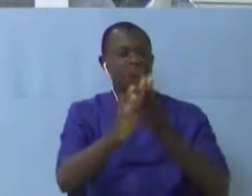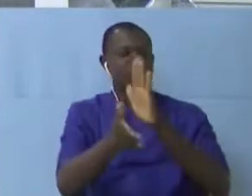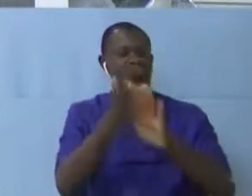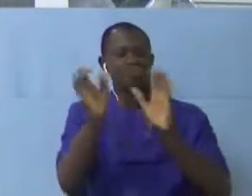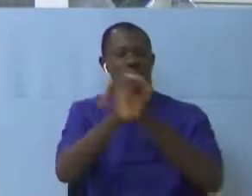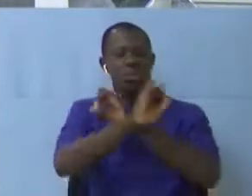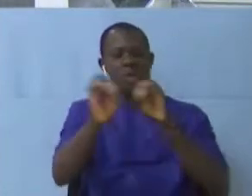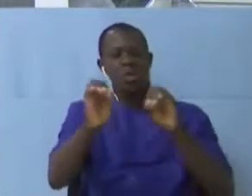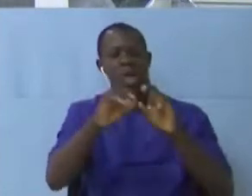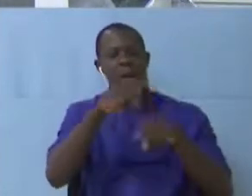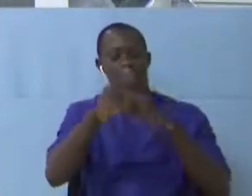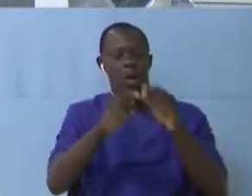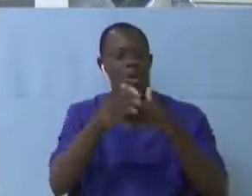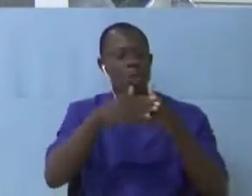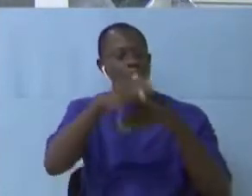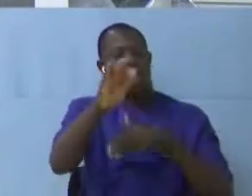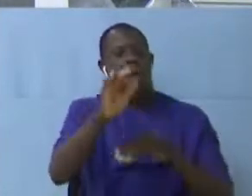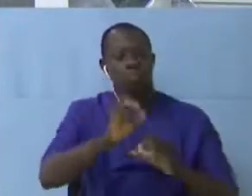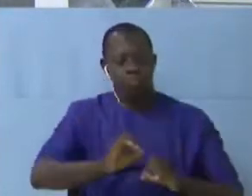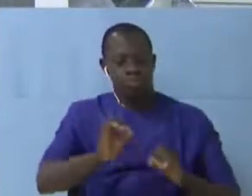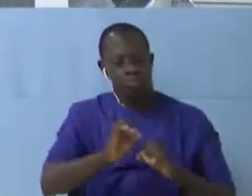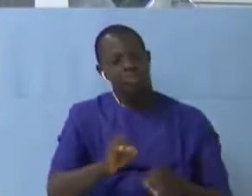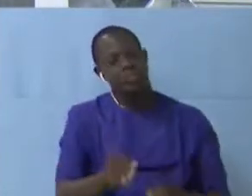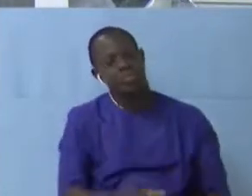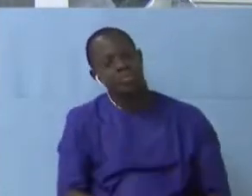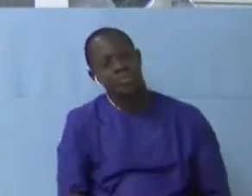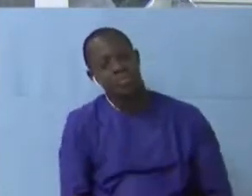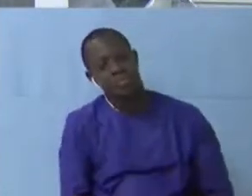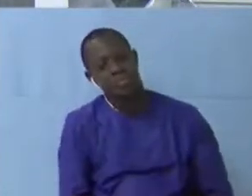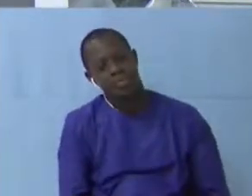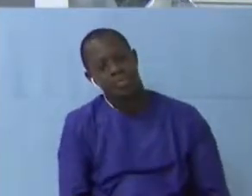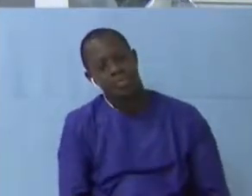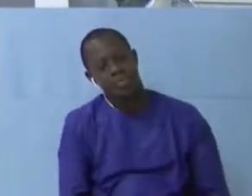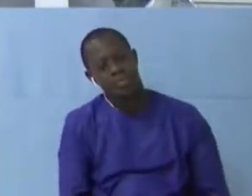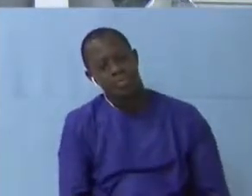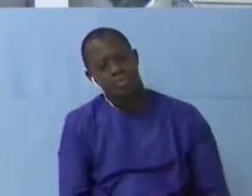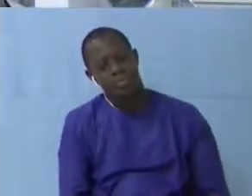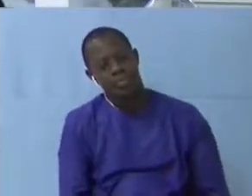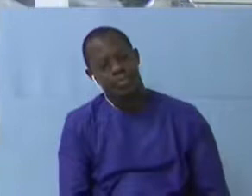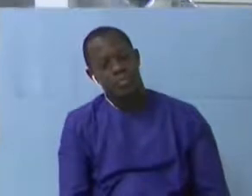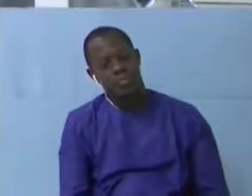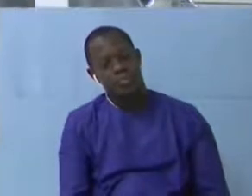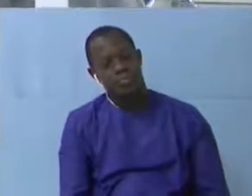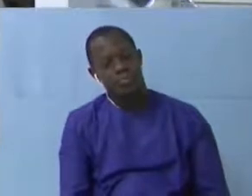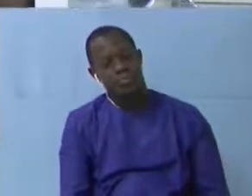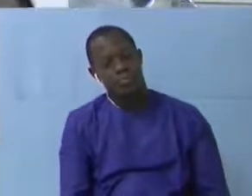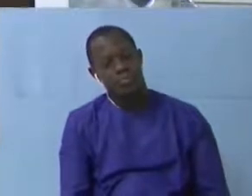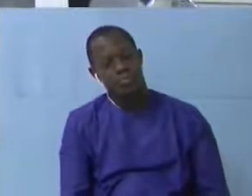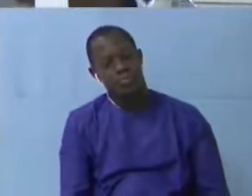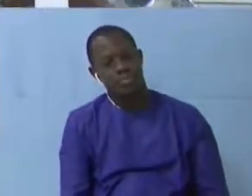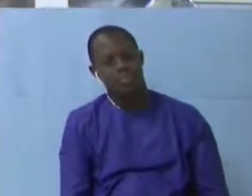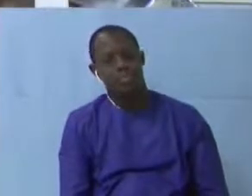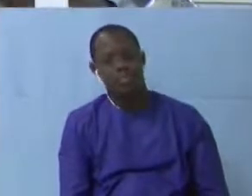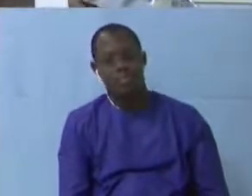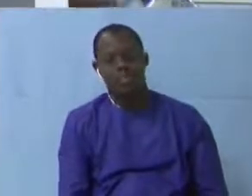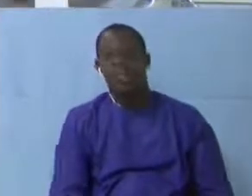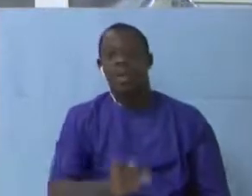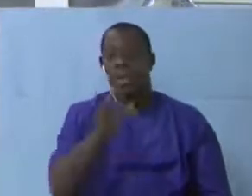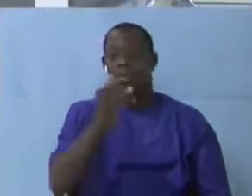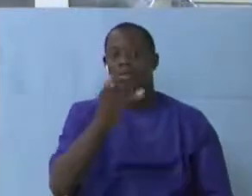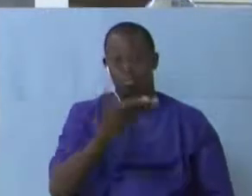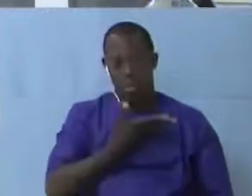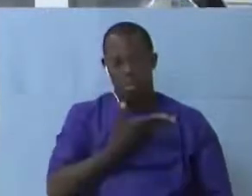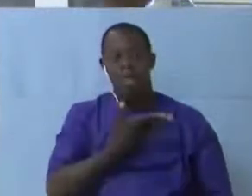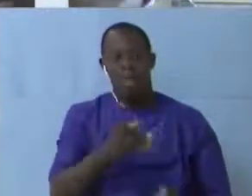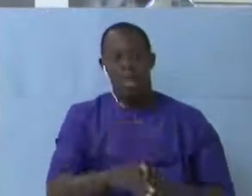léegi déggaguñ nag lu jëm ci wàlli loi yi nga xam ne nii mu ngi aju draconian law yi. Of course, new laws, Human Rights Commission Act